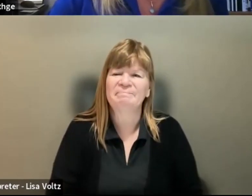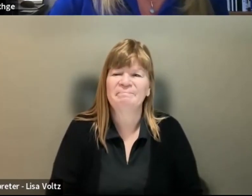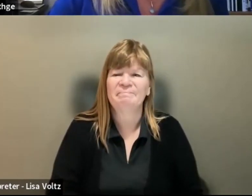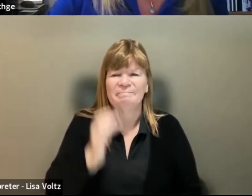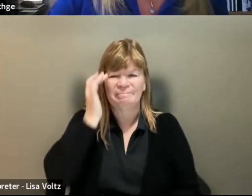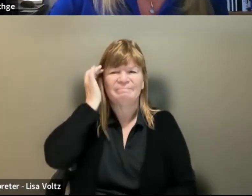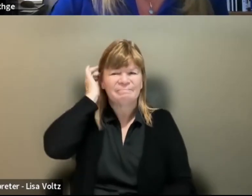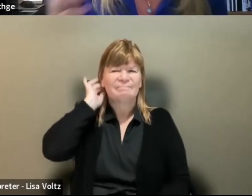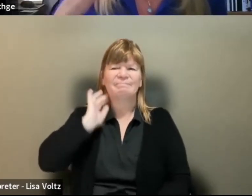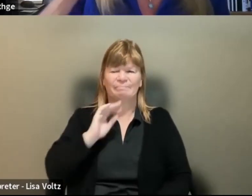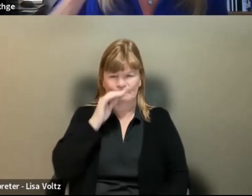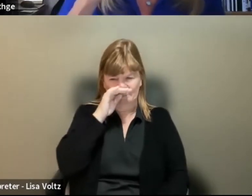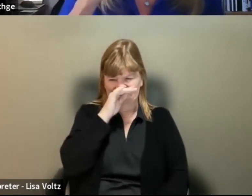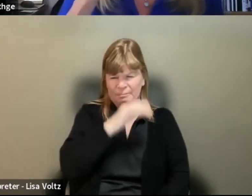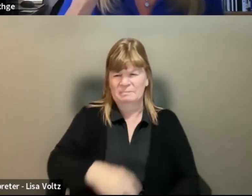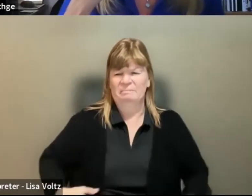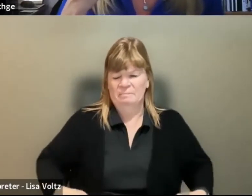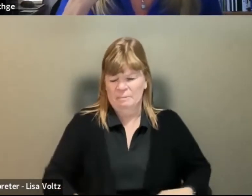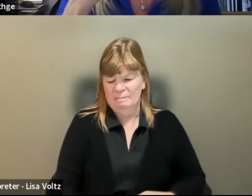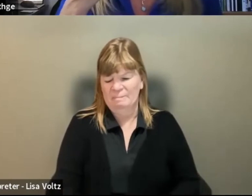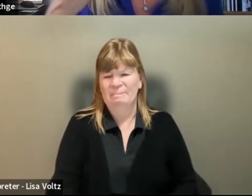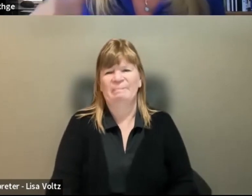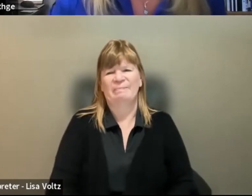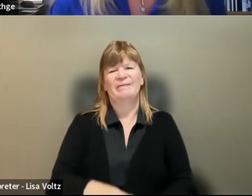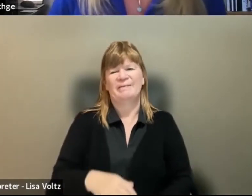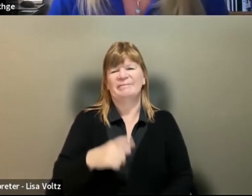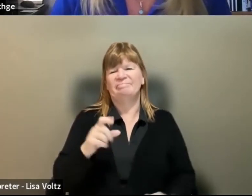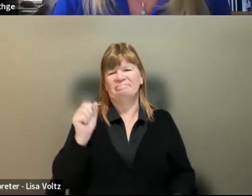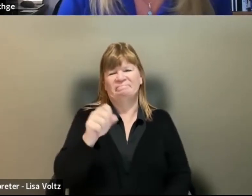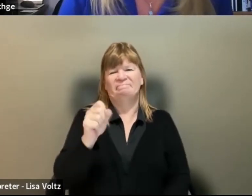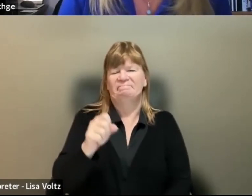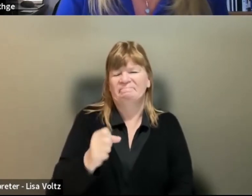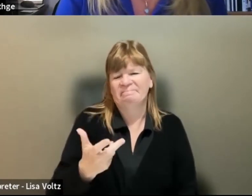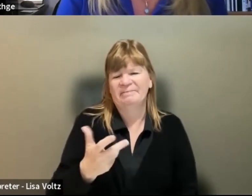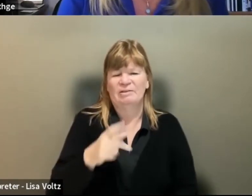The silver linings, I know for sure, of all of this.